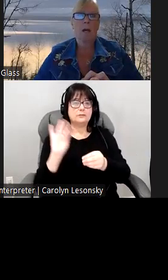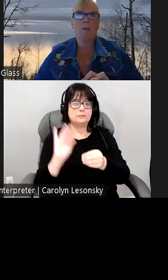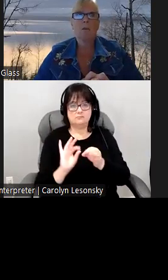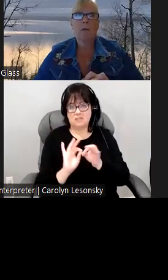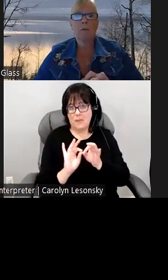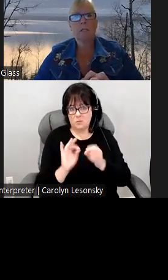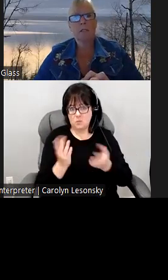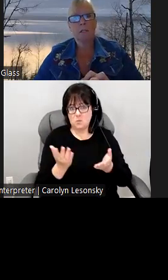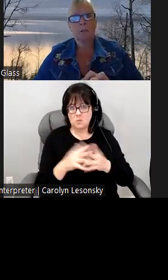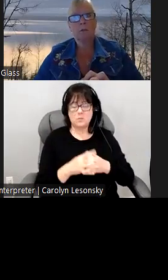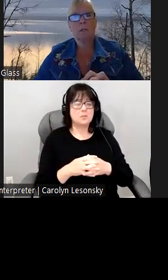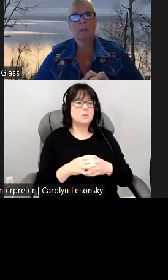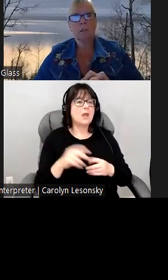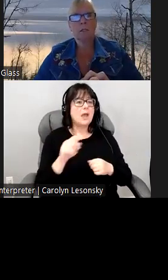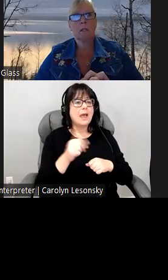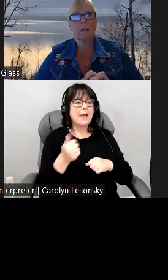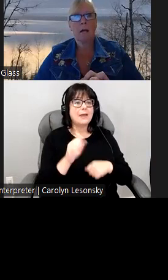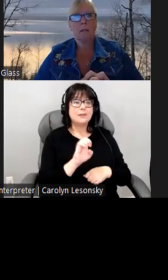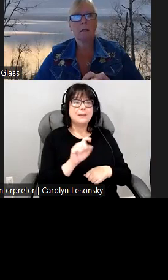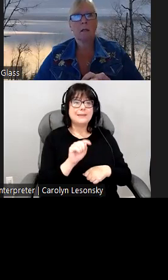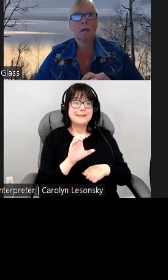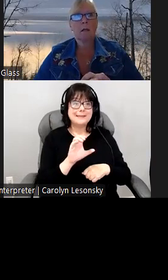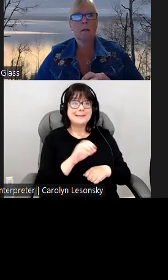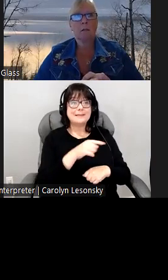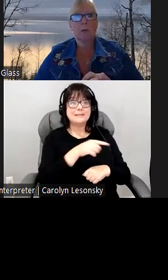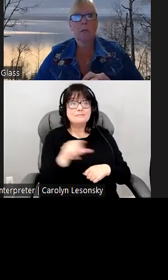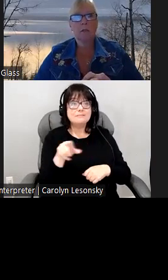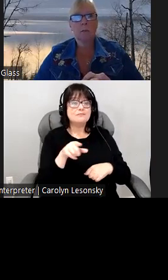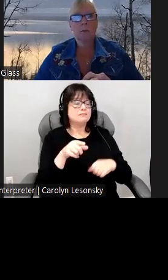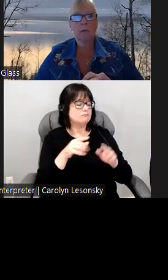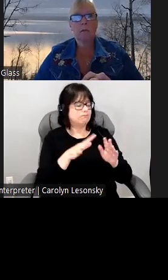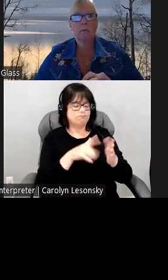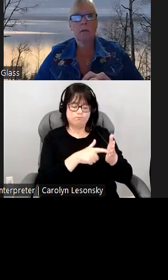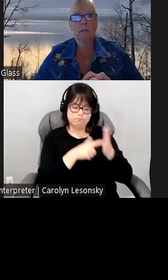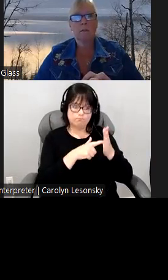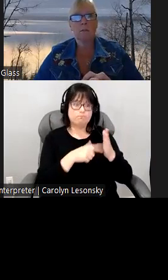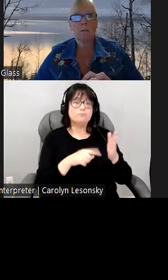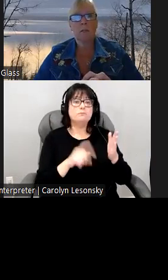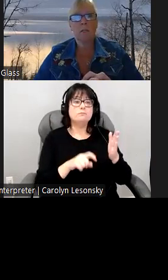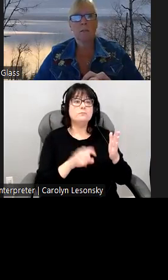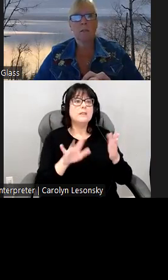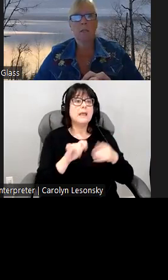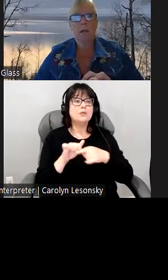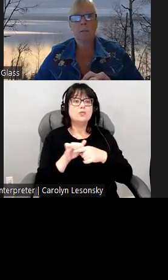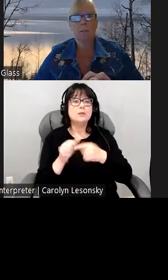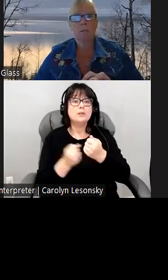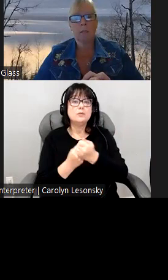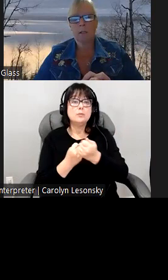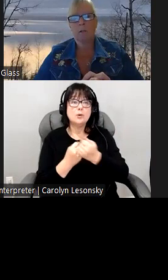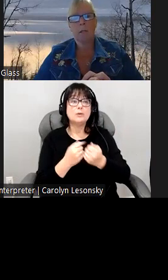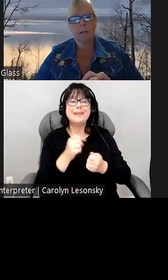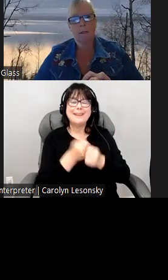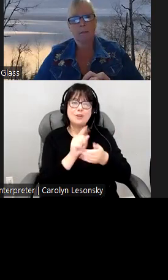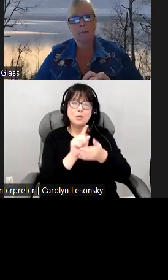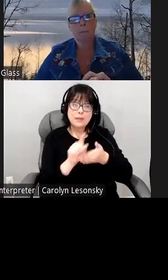I know of other ETCs who have insisted that the training support funds be entered in CAMS weekly